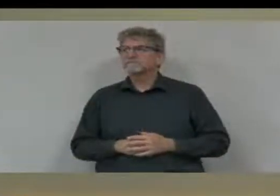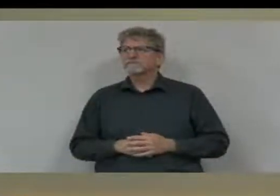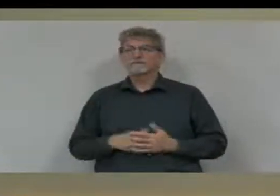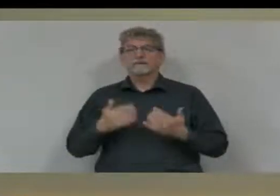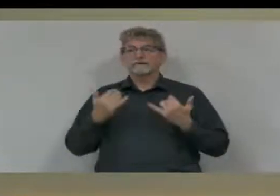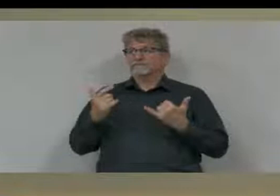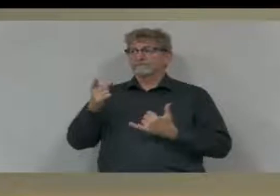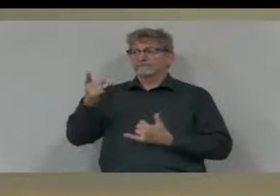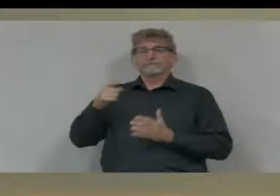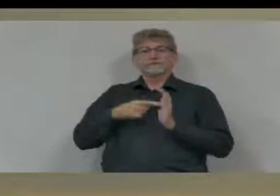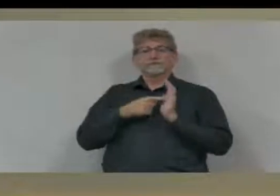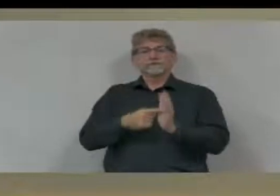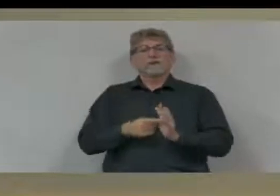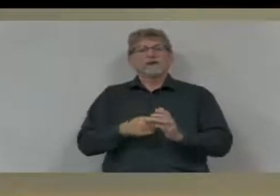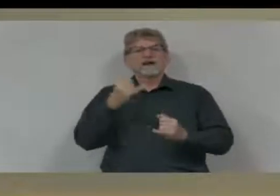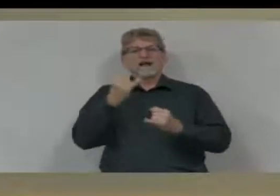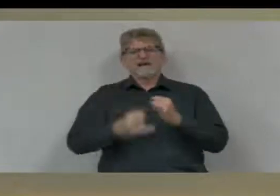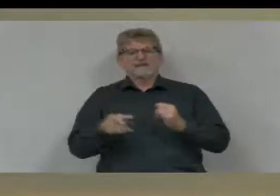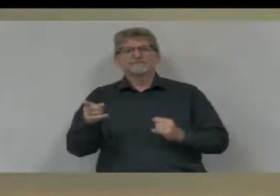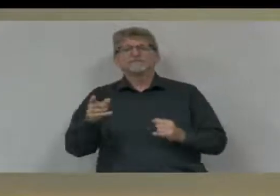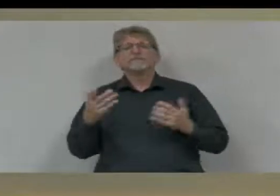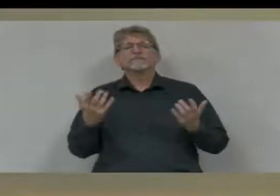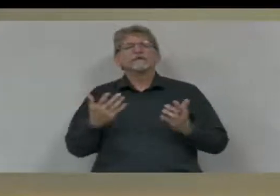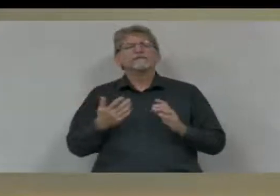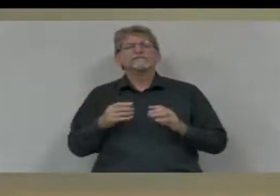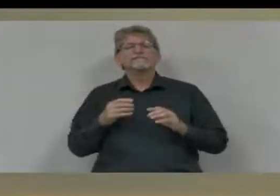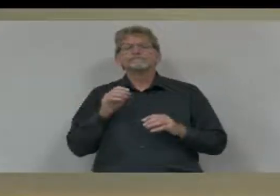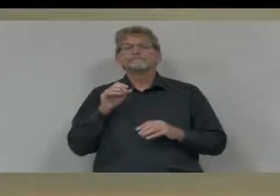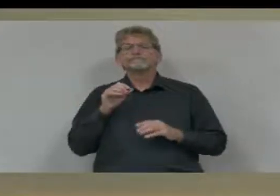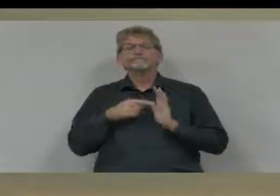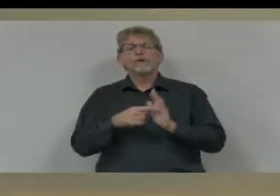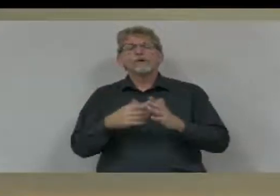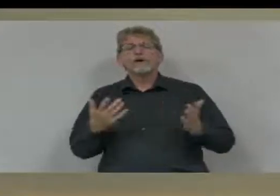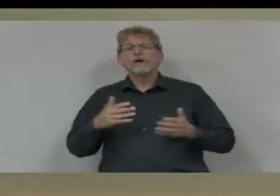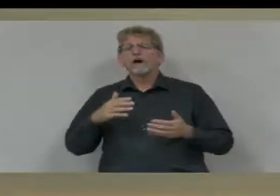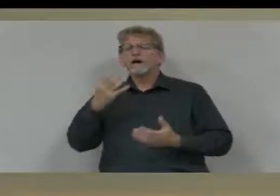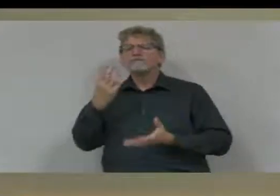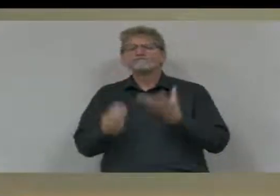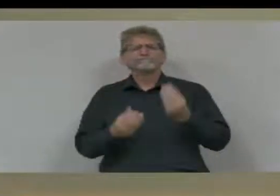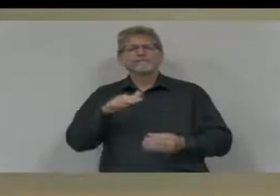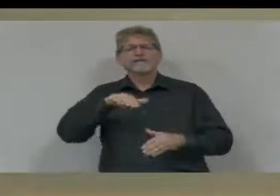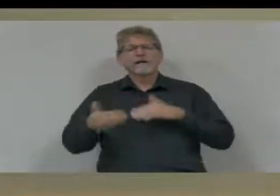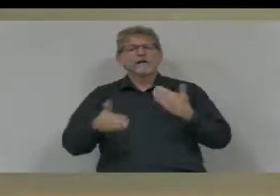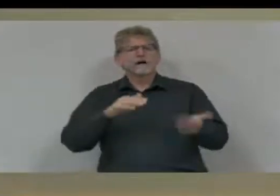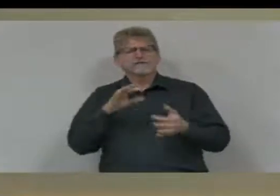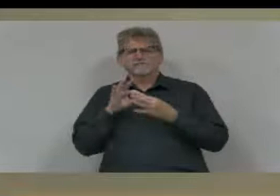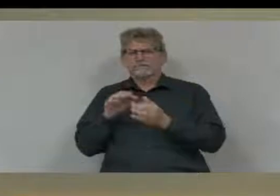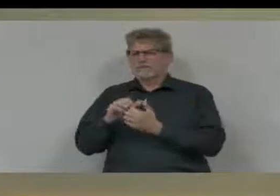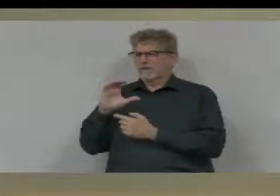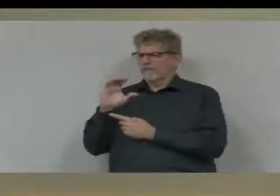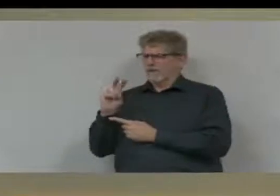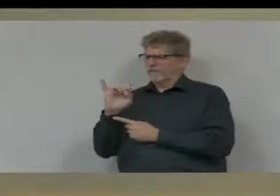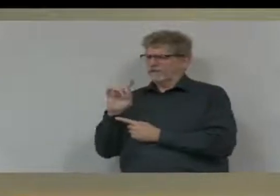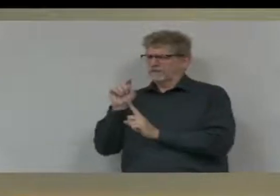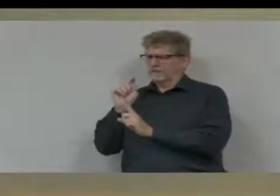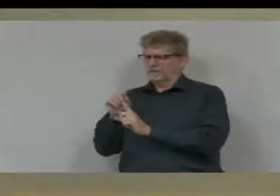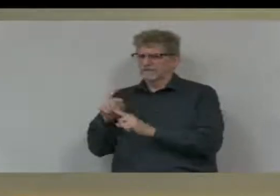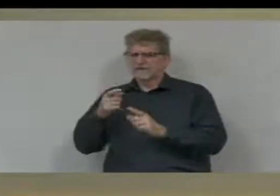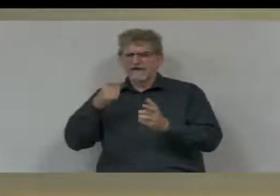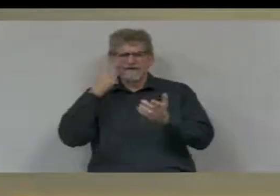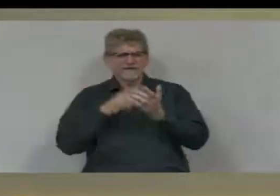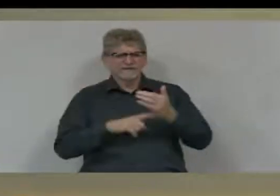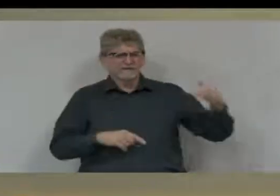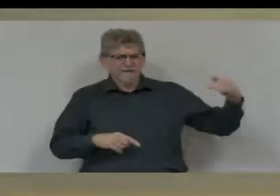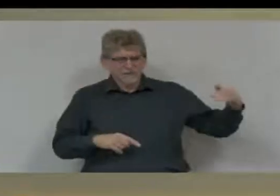And this last slide shows our local deaths due to COVID-19, total deaths. As you can see, we had a significant